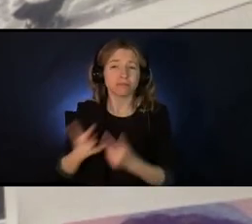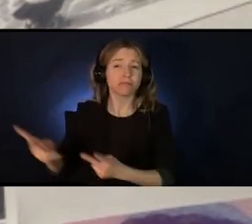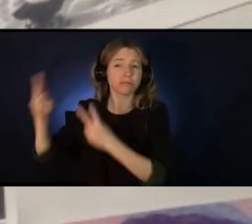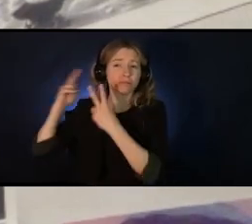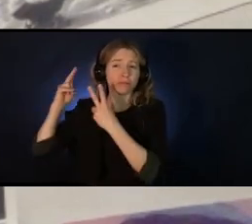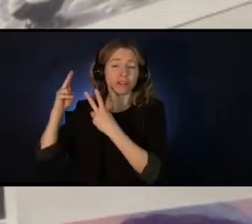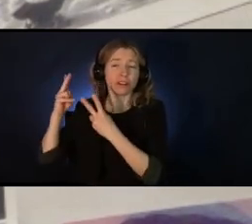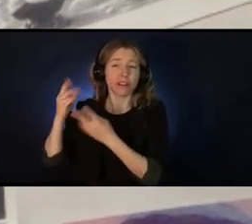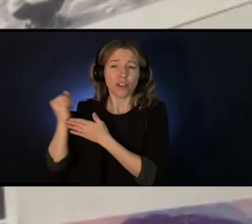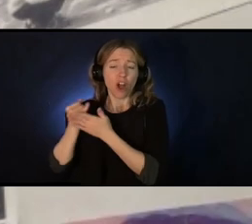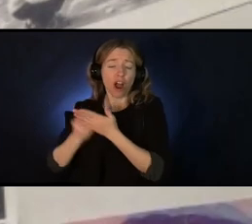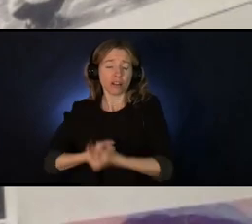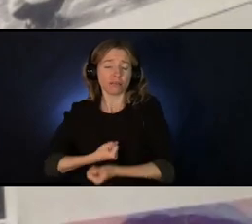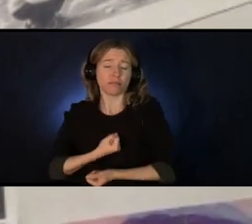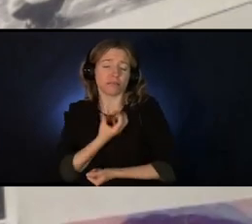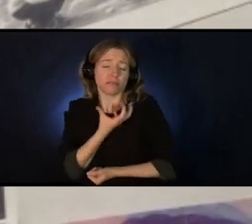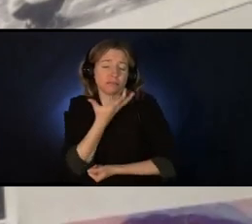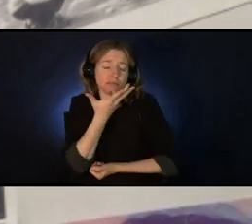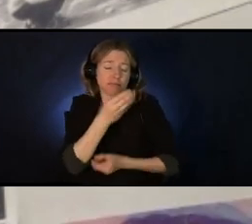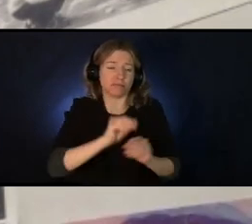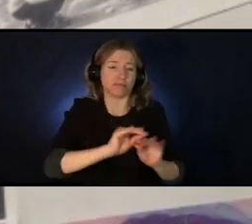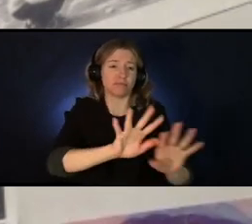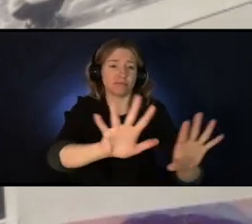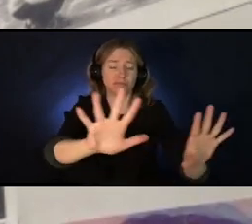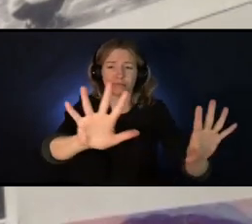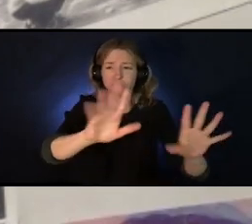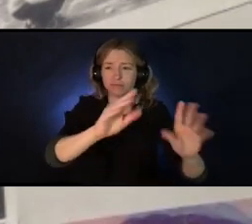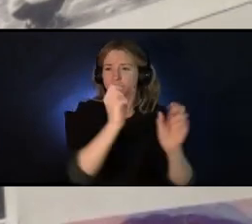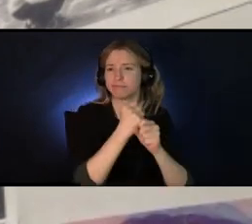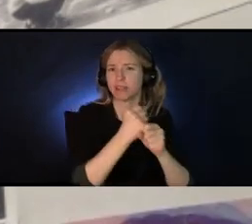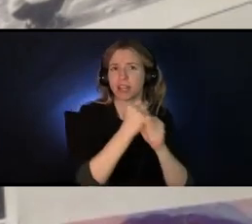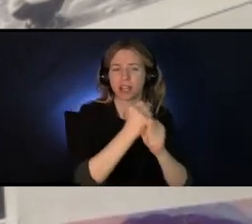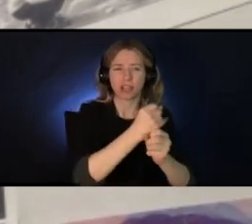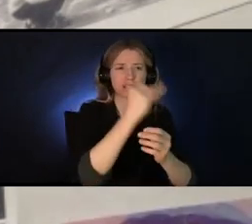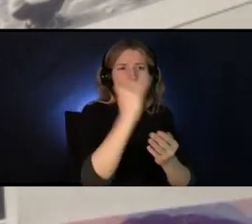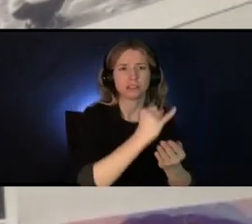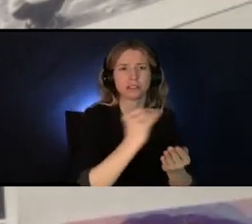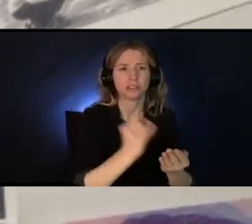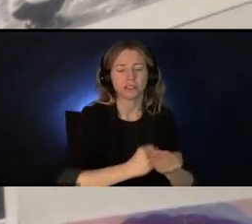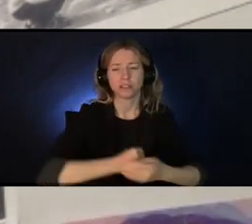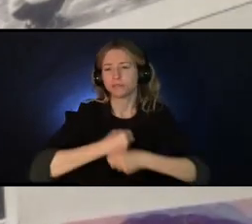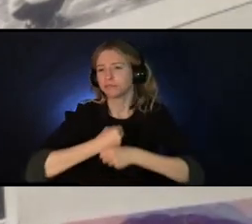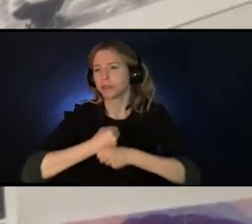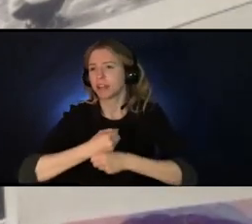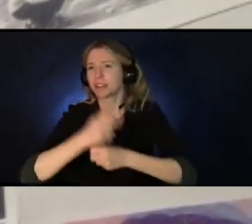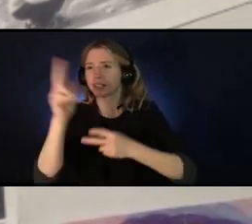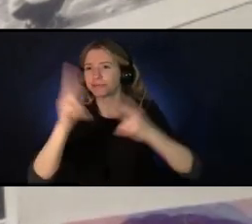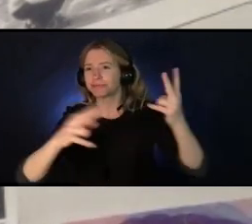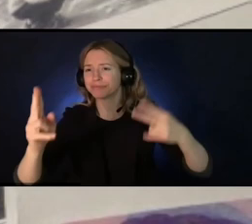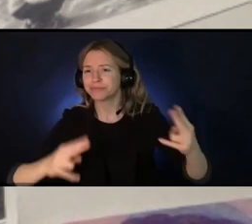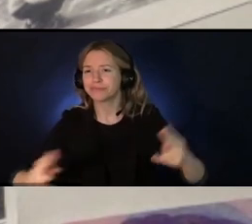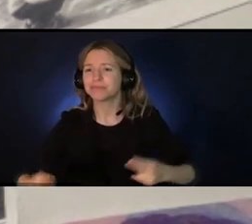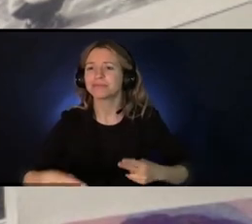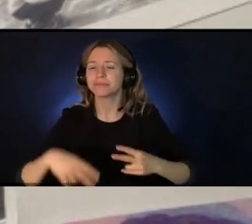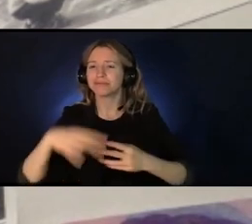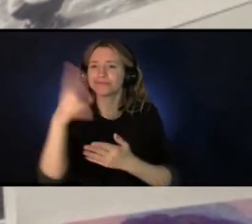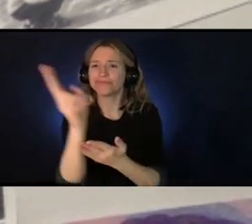community of American Indian audience, the significance of history must be